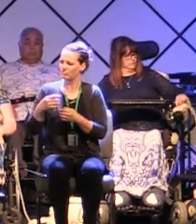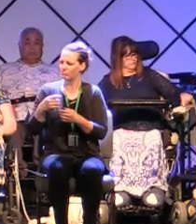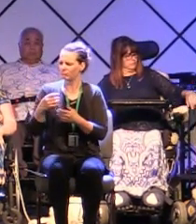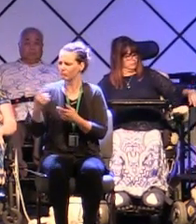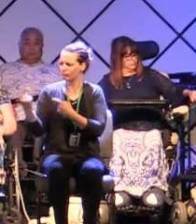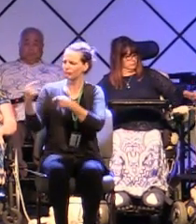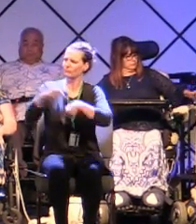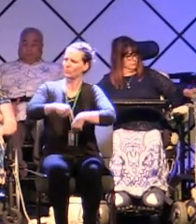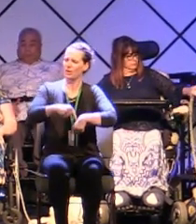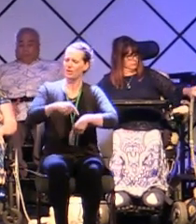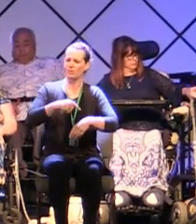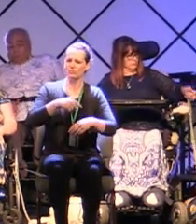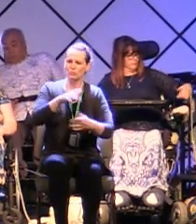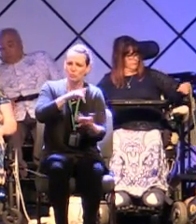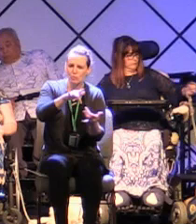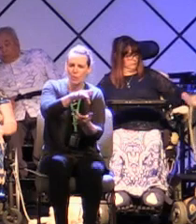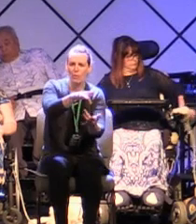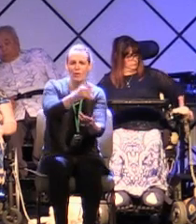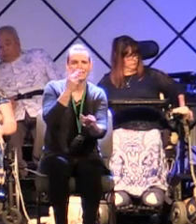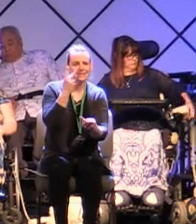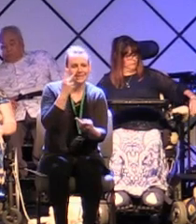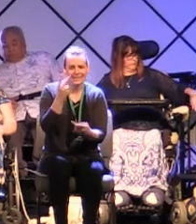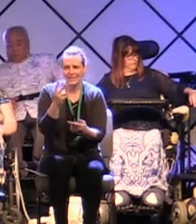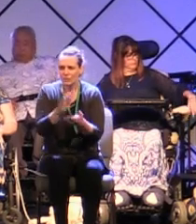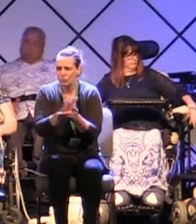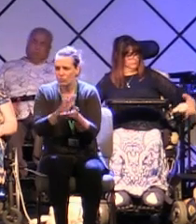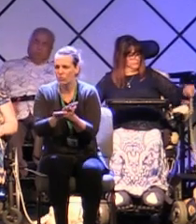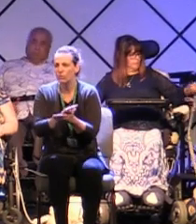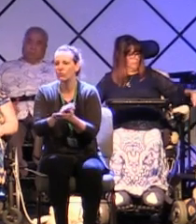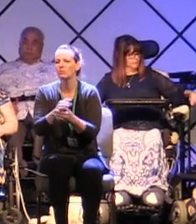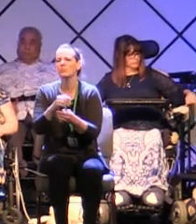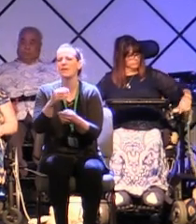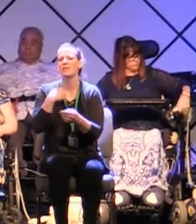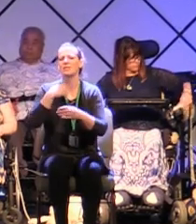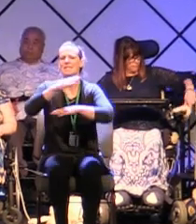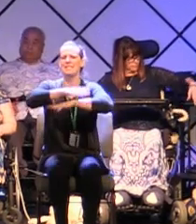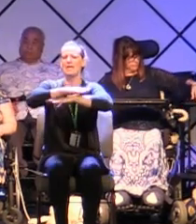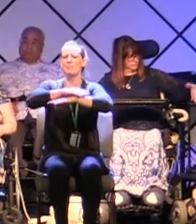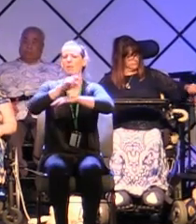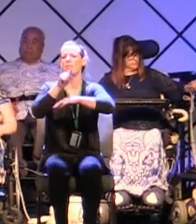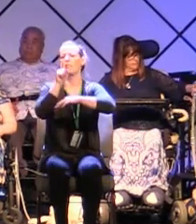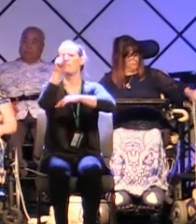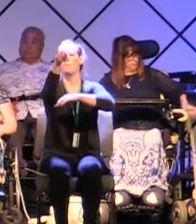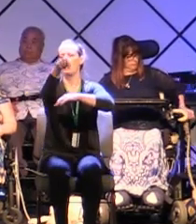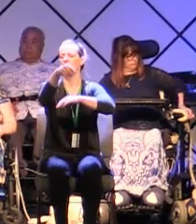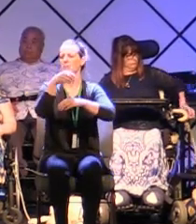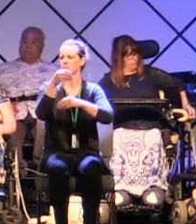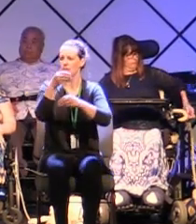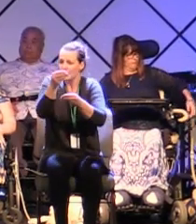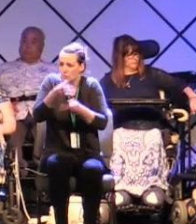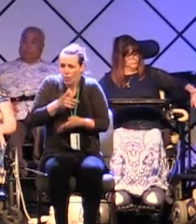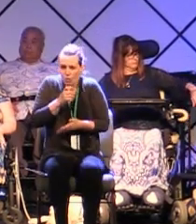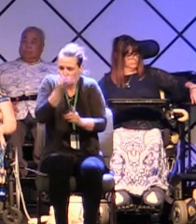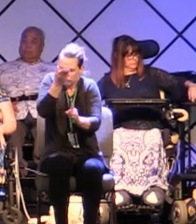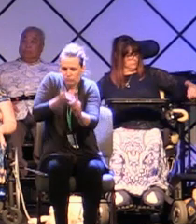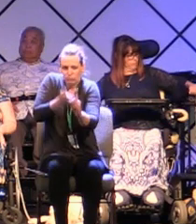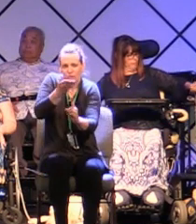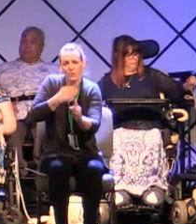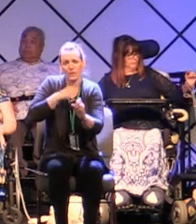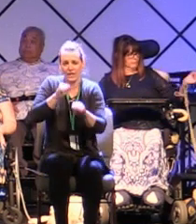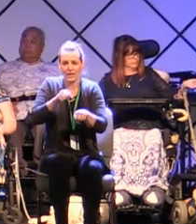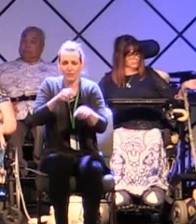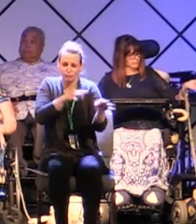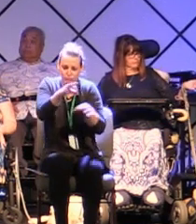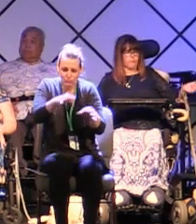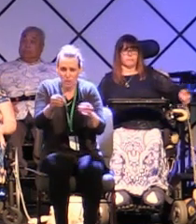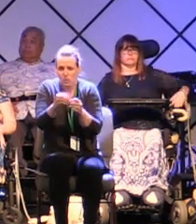take a tour. Make sure you stop by the table in the back and let us know who you are. We'd be happy to tell you about the other amazing